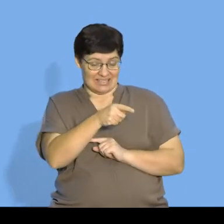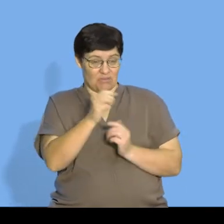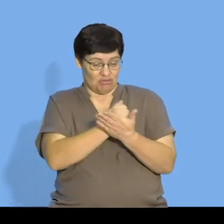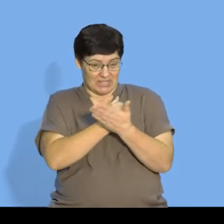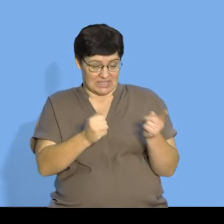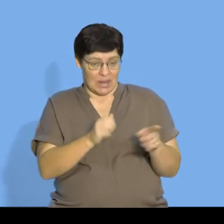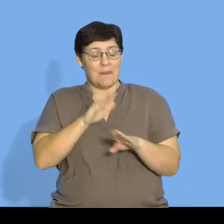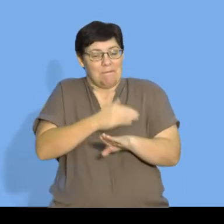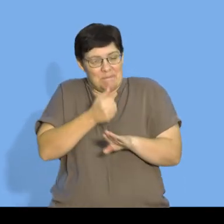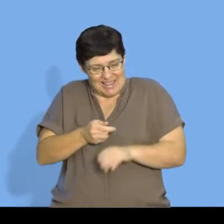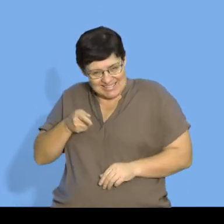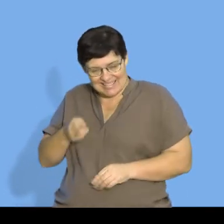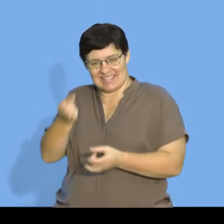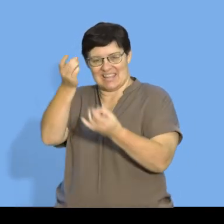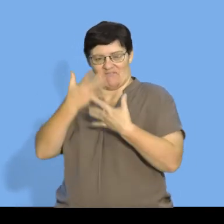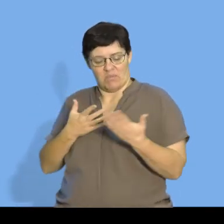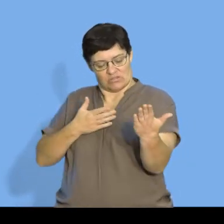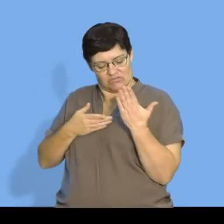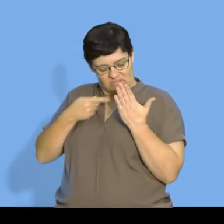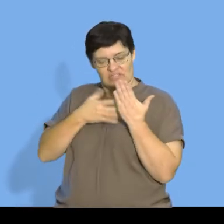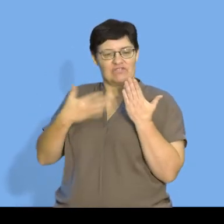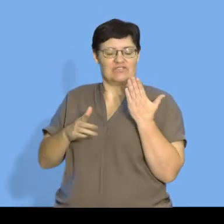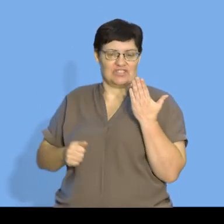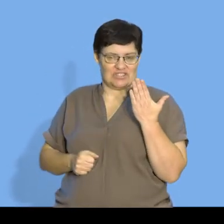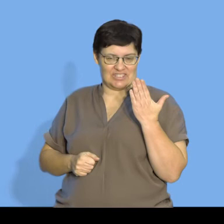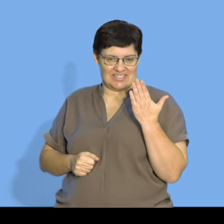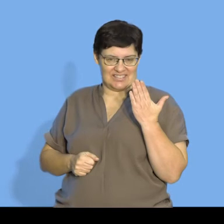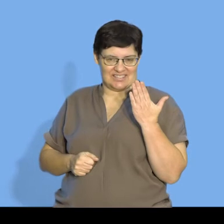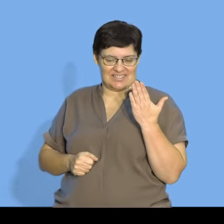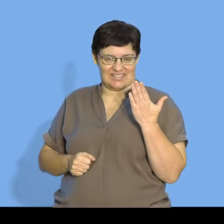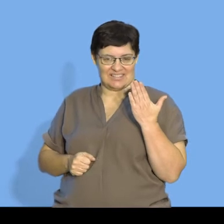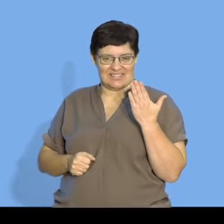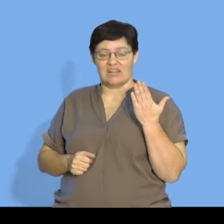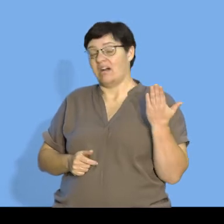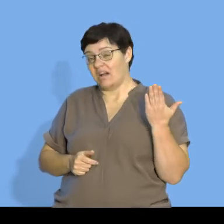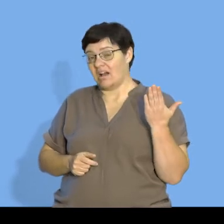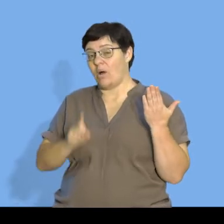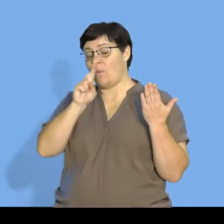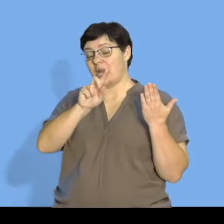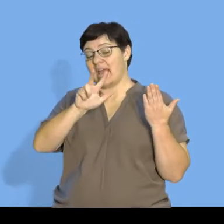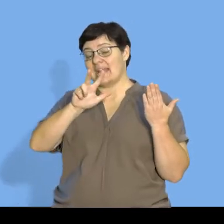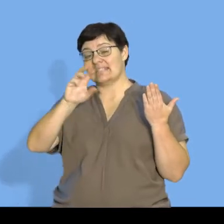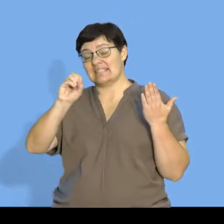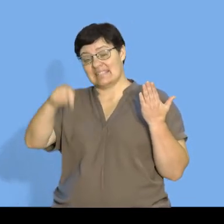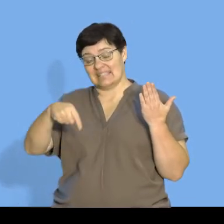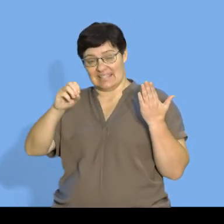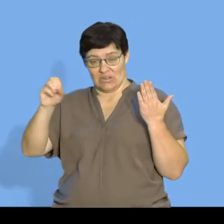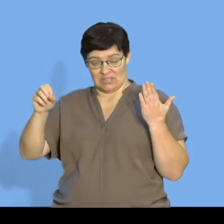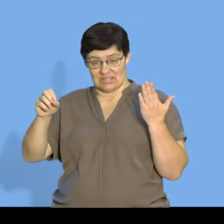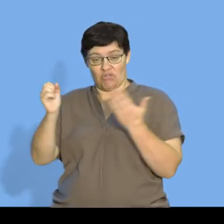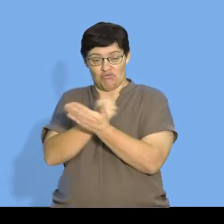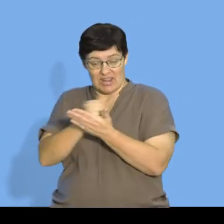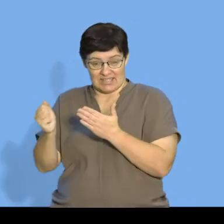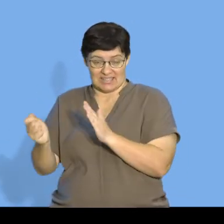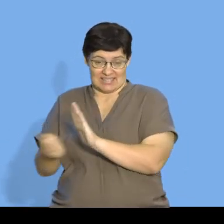Obviously, based on the information, here's it here, you can clearly see projected credit sales was 180,000